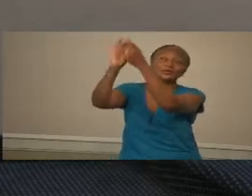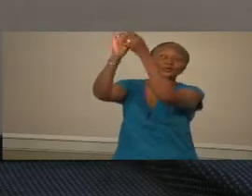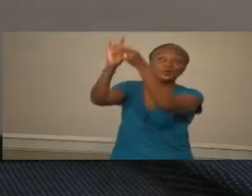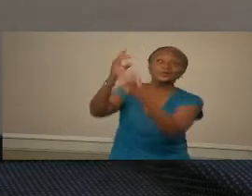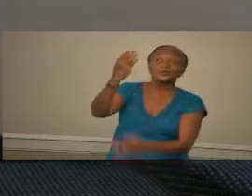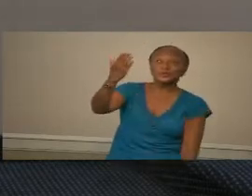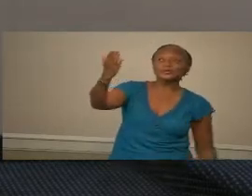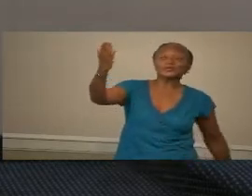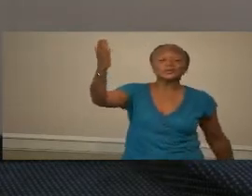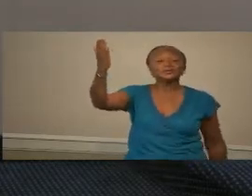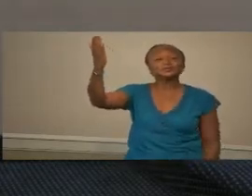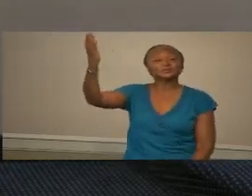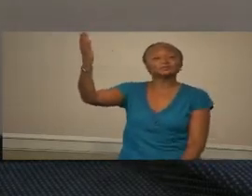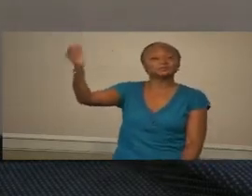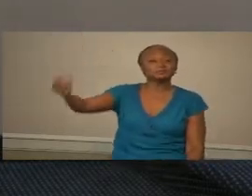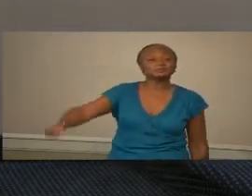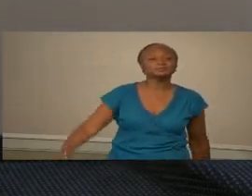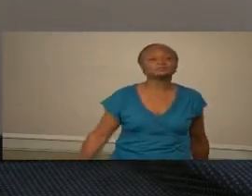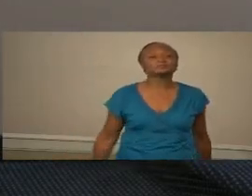closer to you.